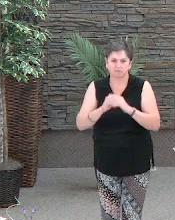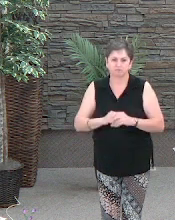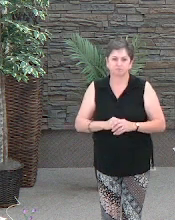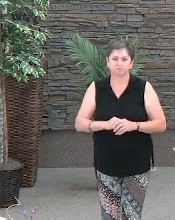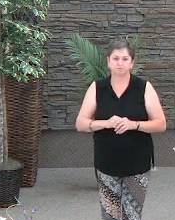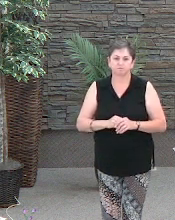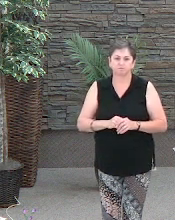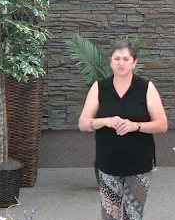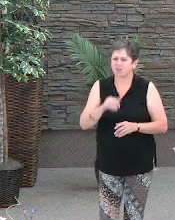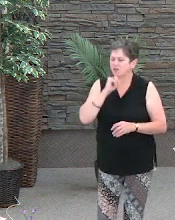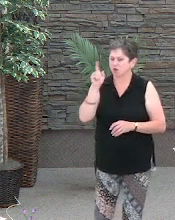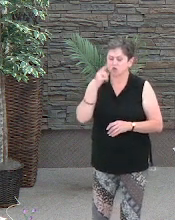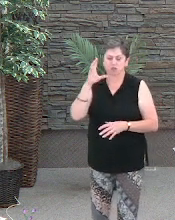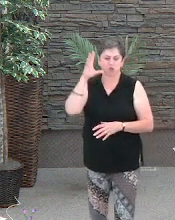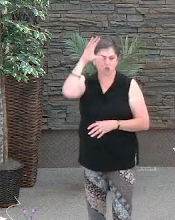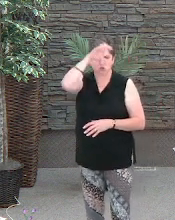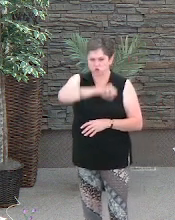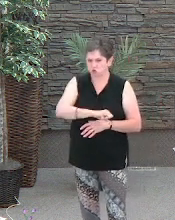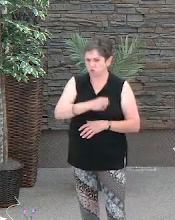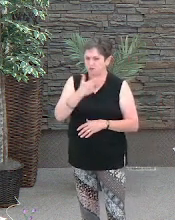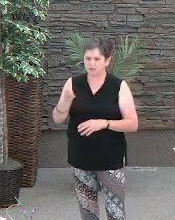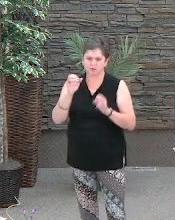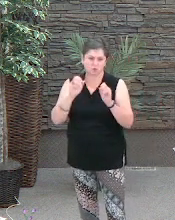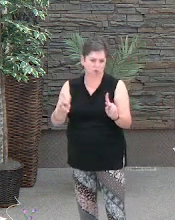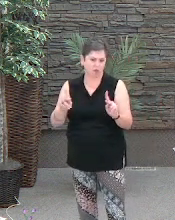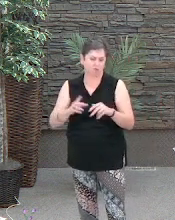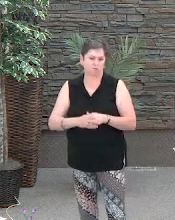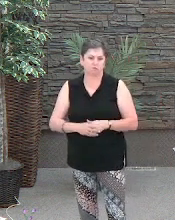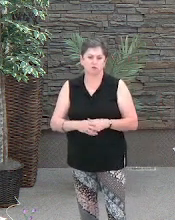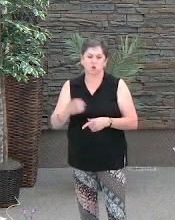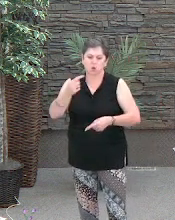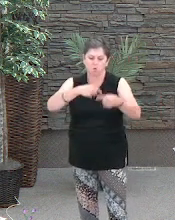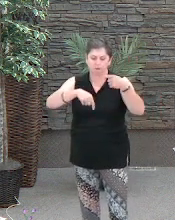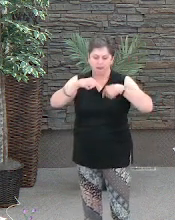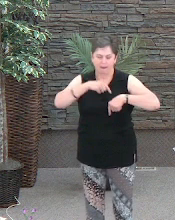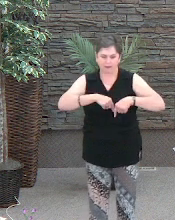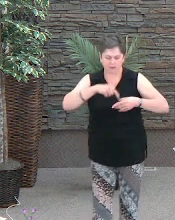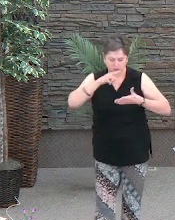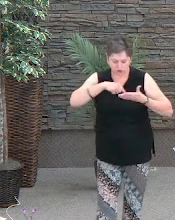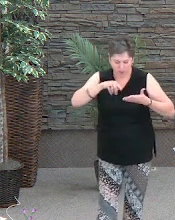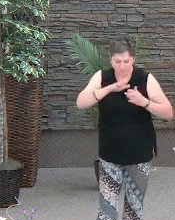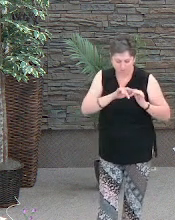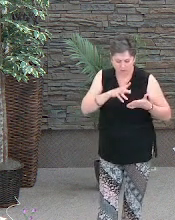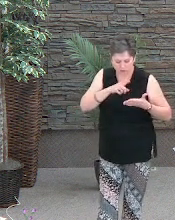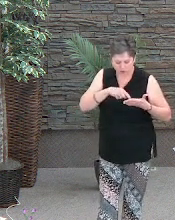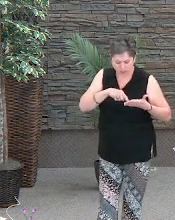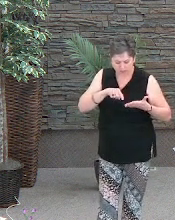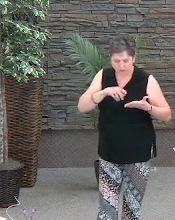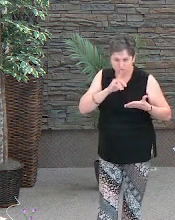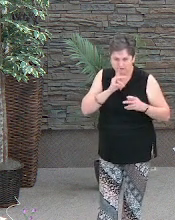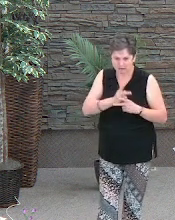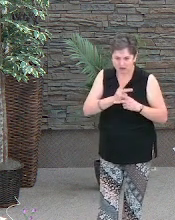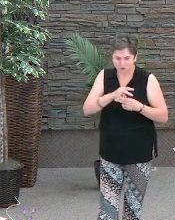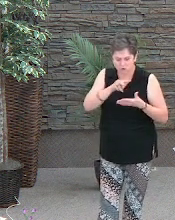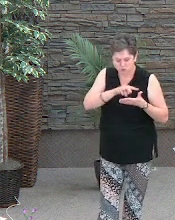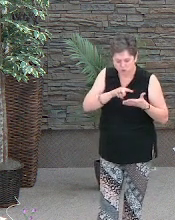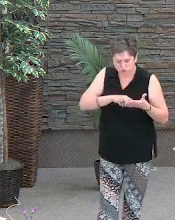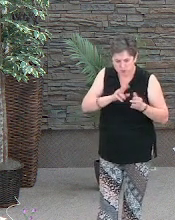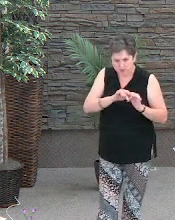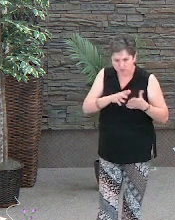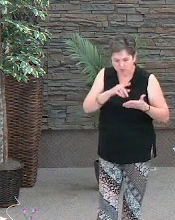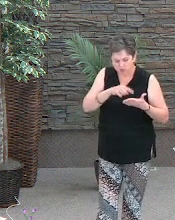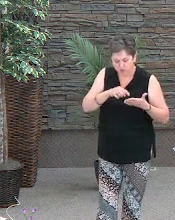enter by the narrow gate. Don't just assume that things are okay. Go back to the Bible and check. Be very careful to read